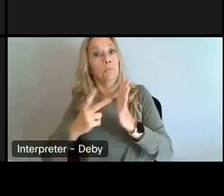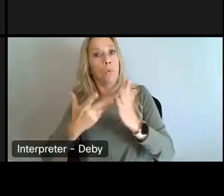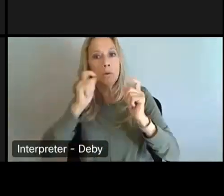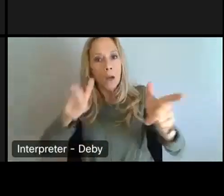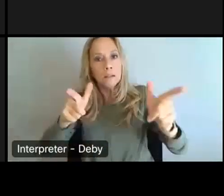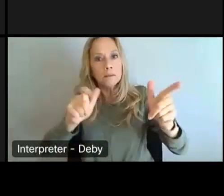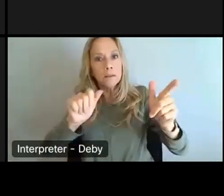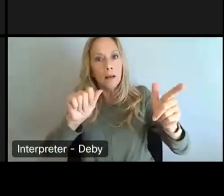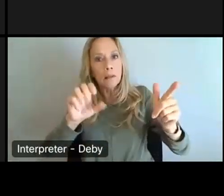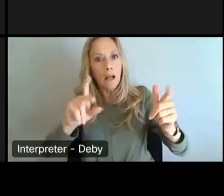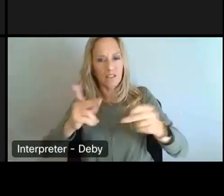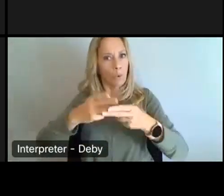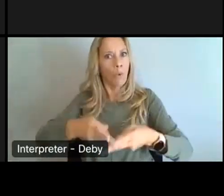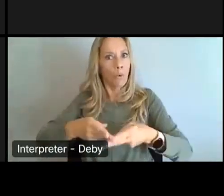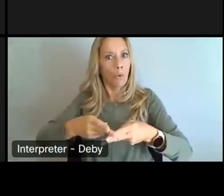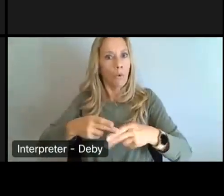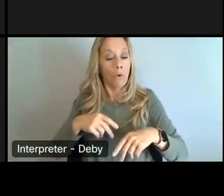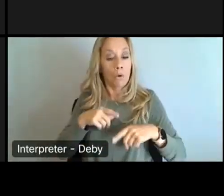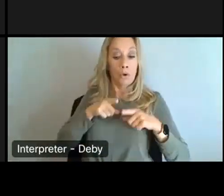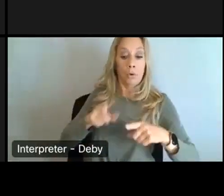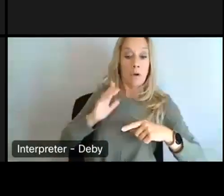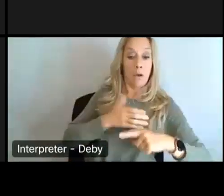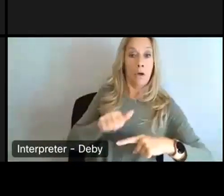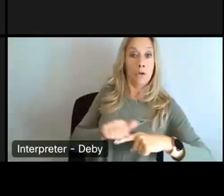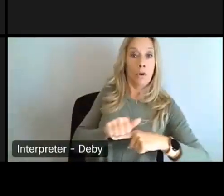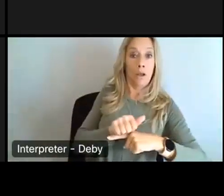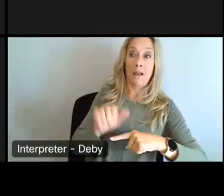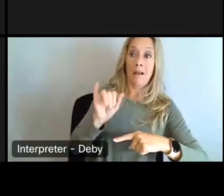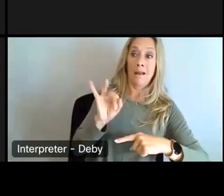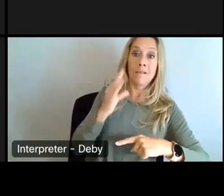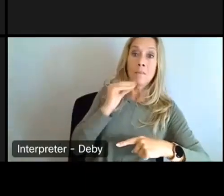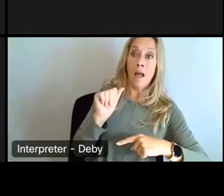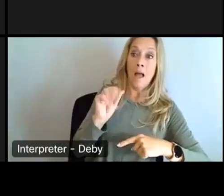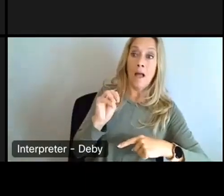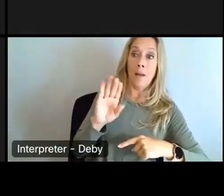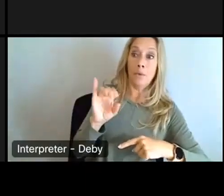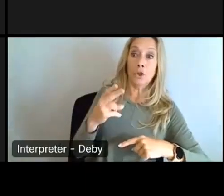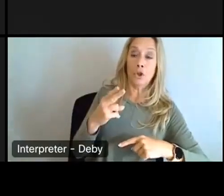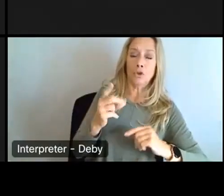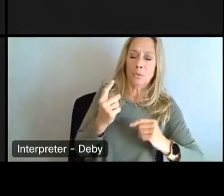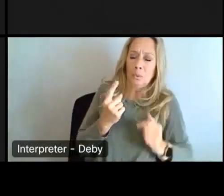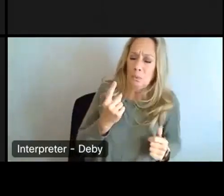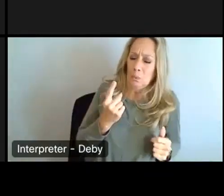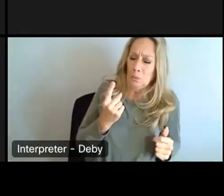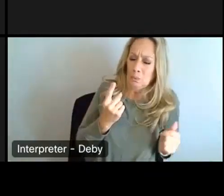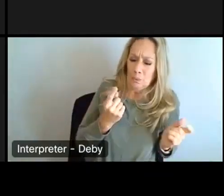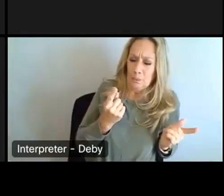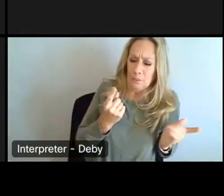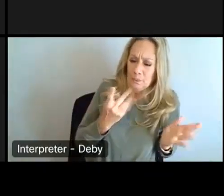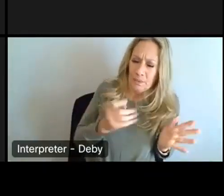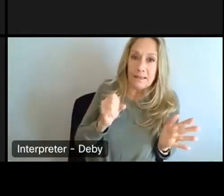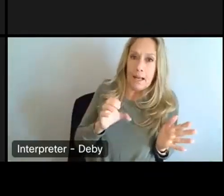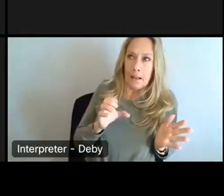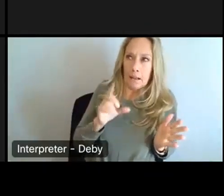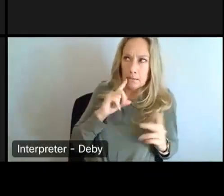attack. And in training, they always say when you're ambushed, you just need to take a split second to figure out what's going on,